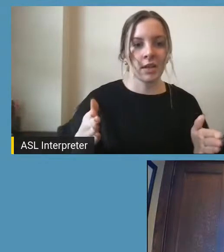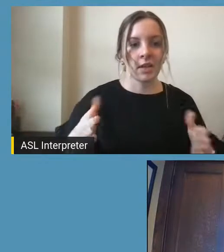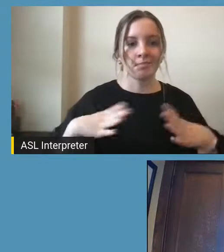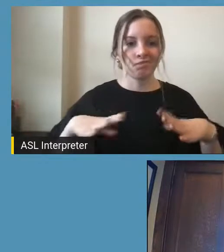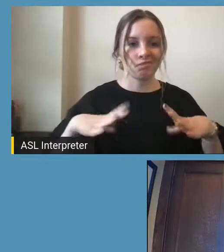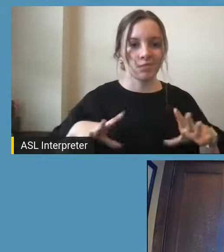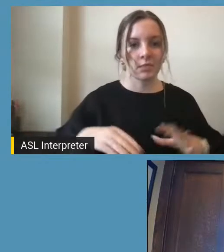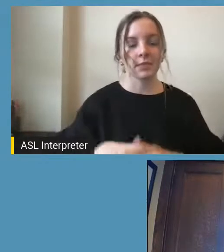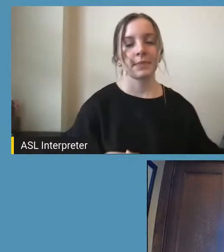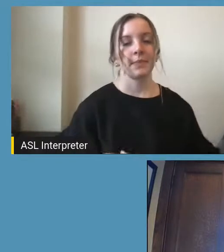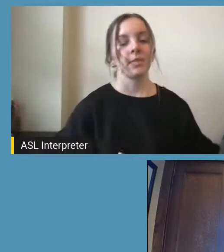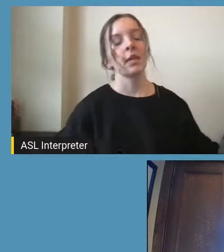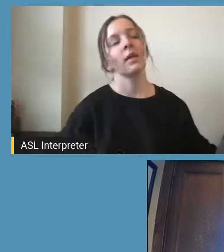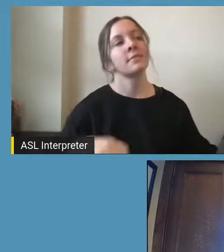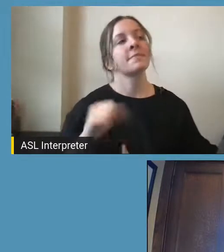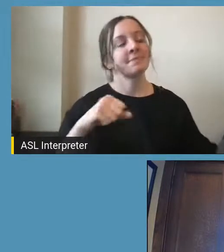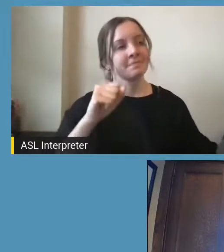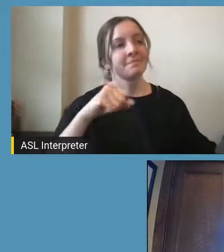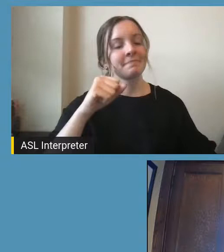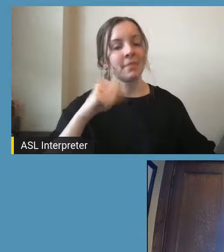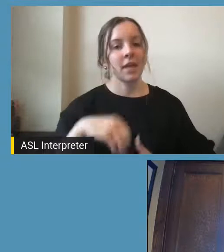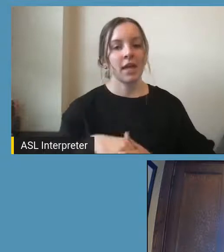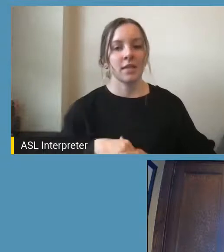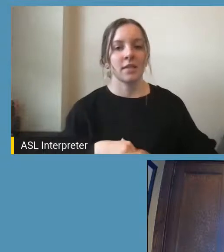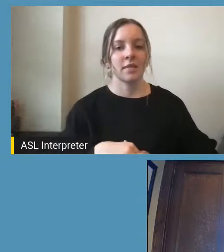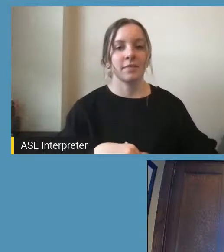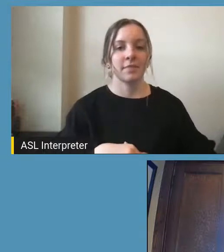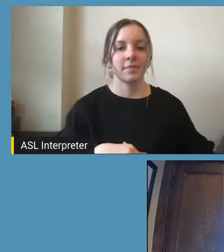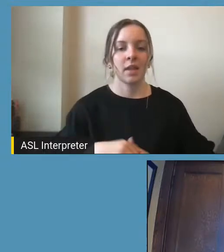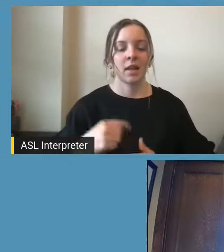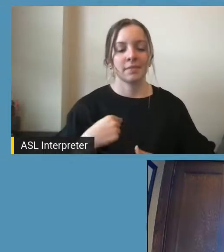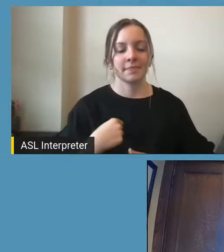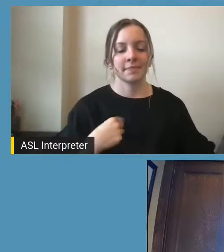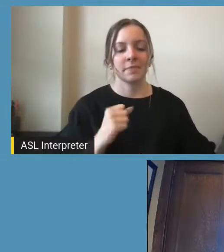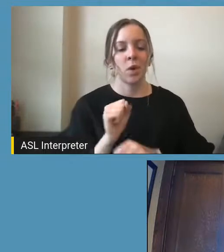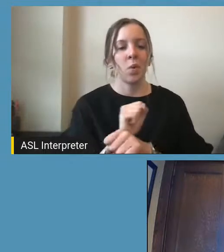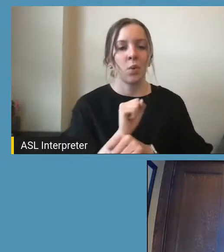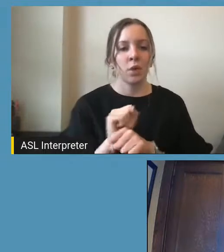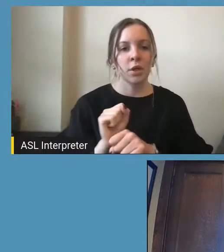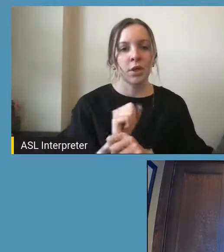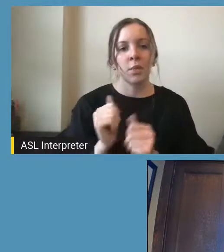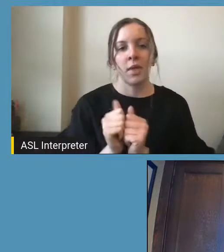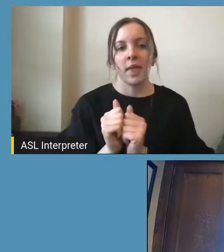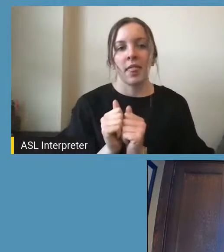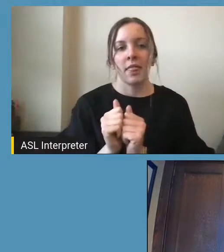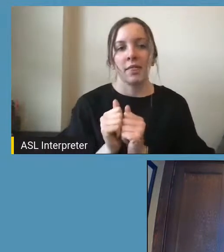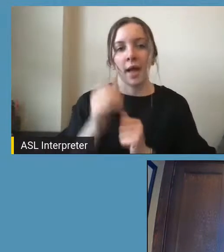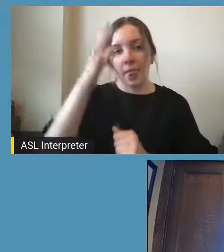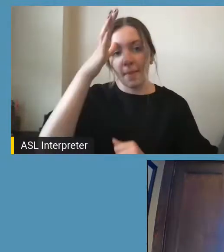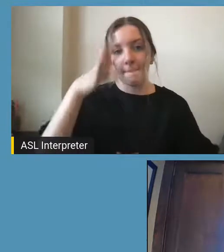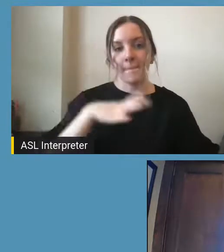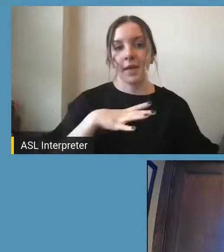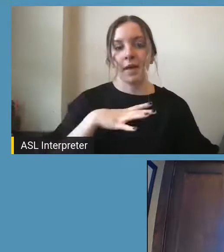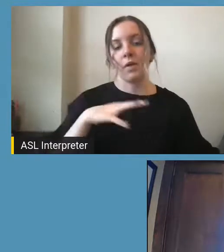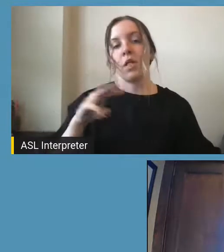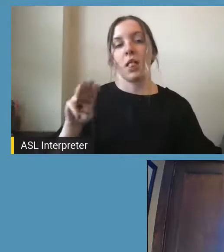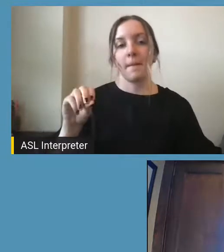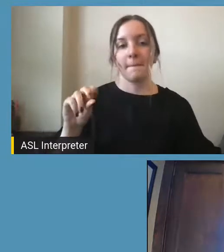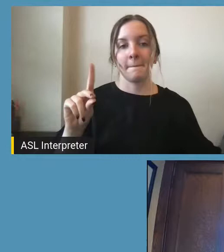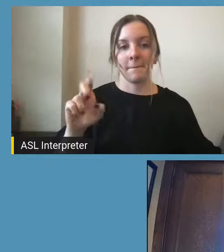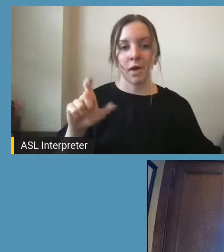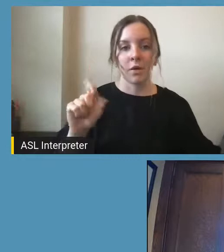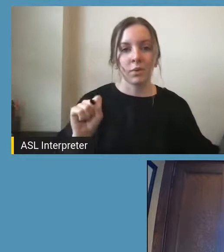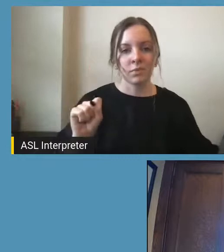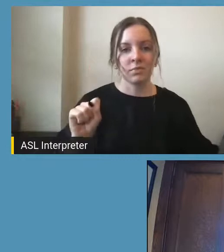Yes, I've been doing some work with the male models or the male representations in Clo, and it was